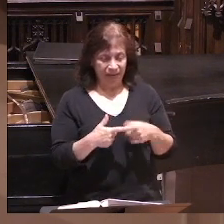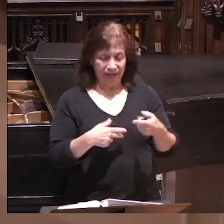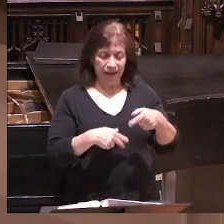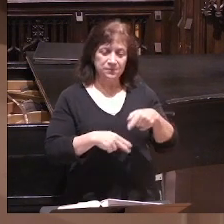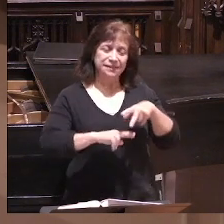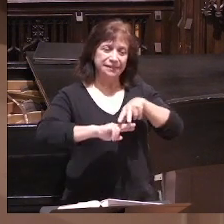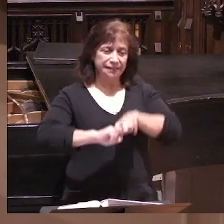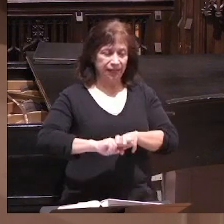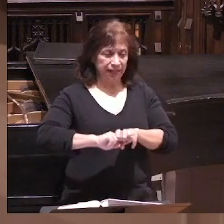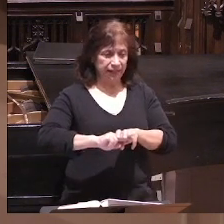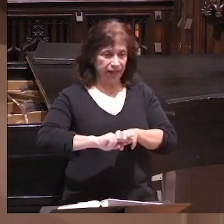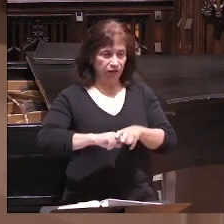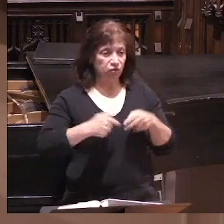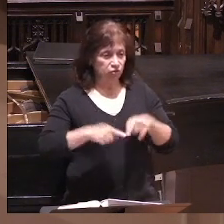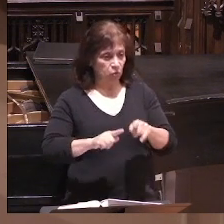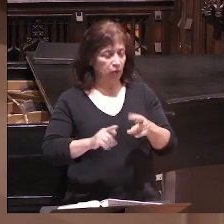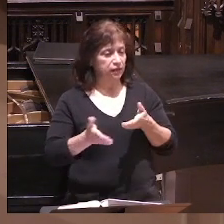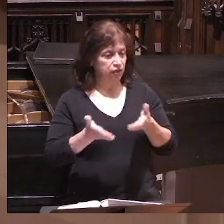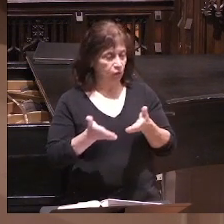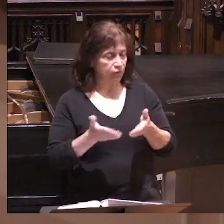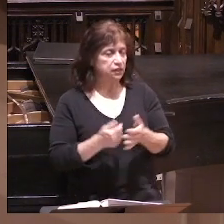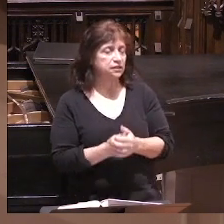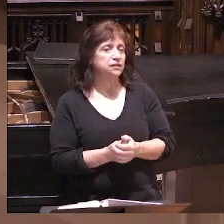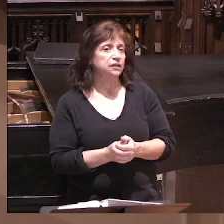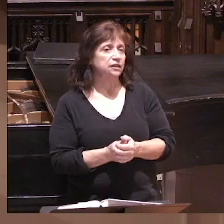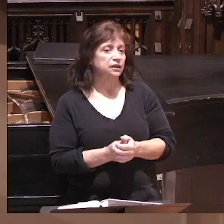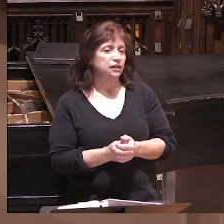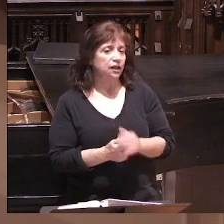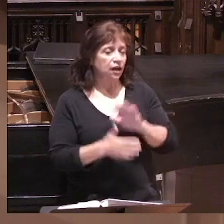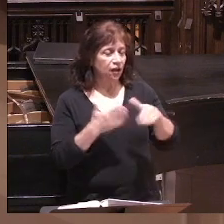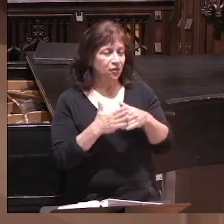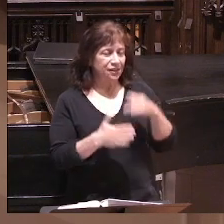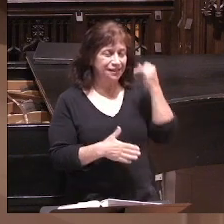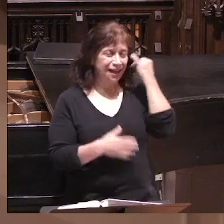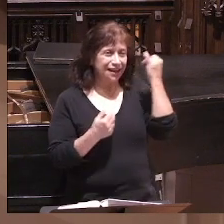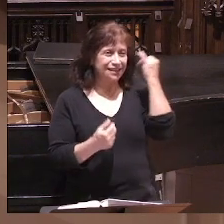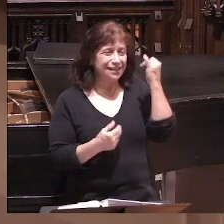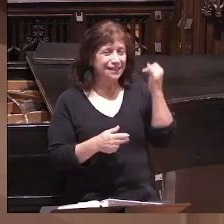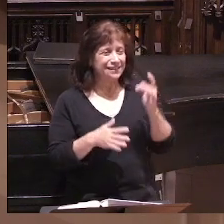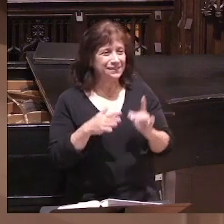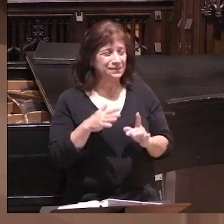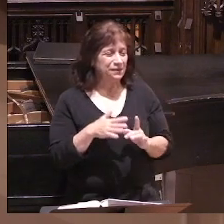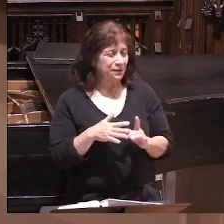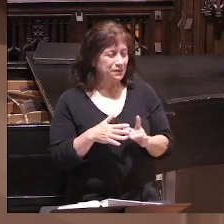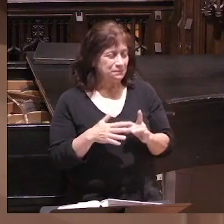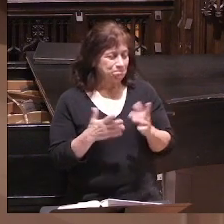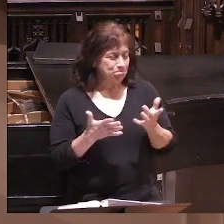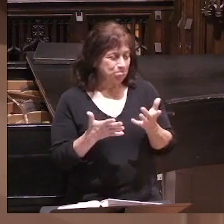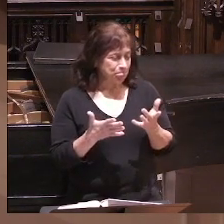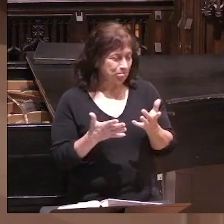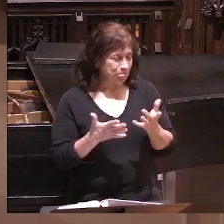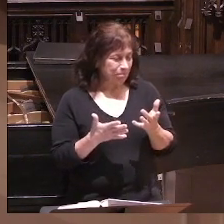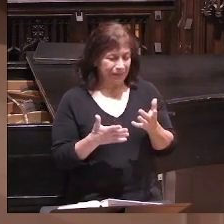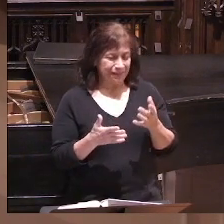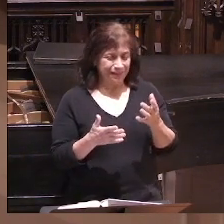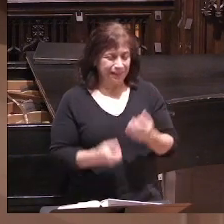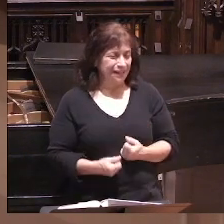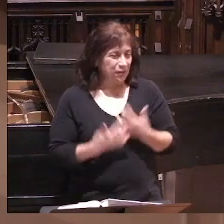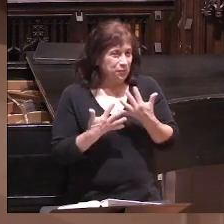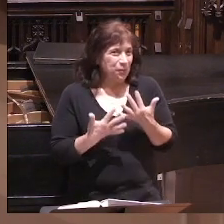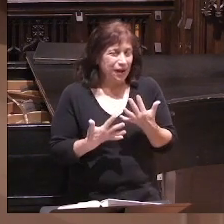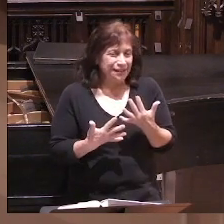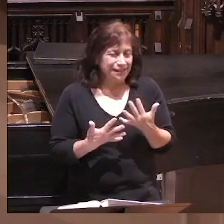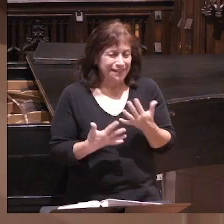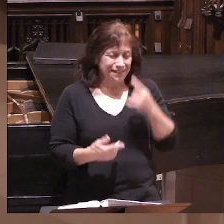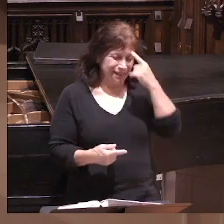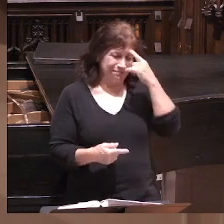there during service, and all these ideas of kind of just inspiration came